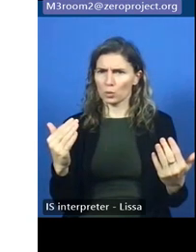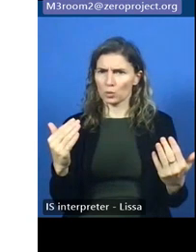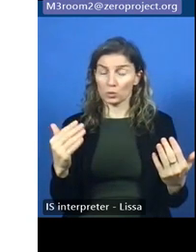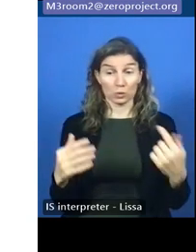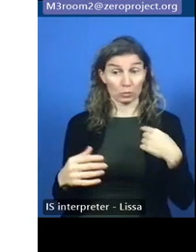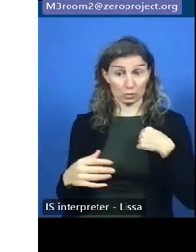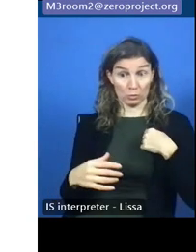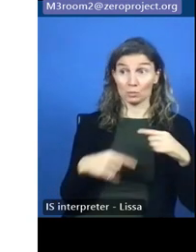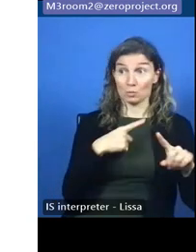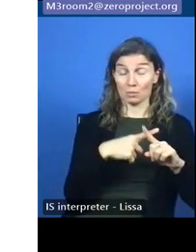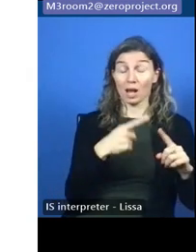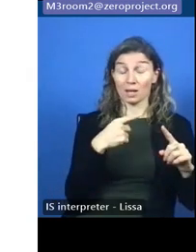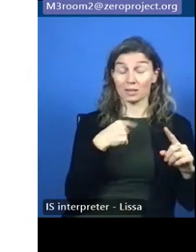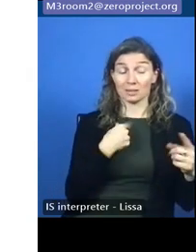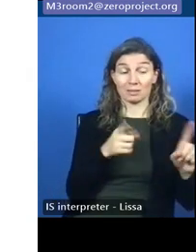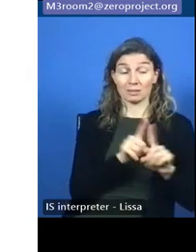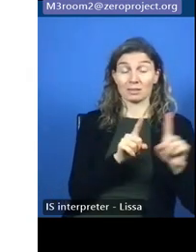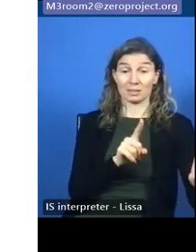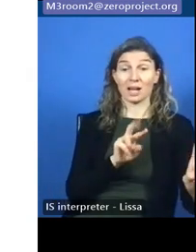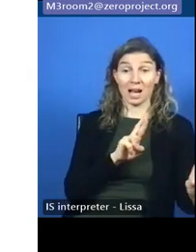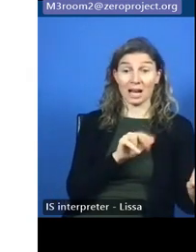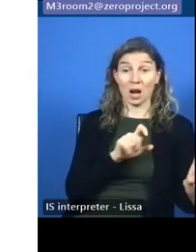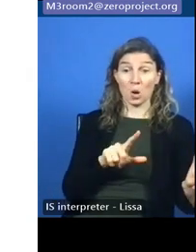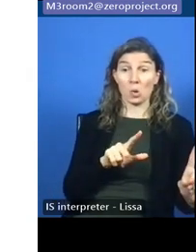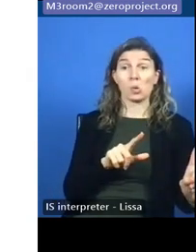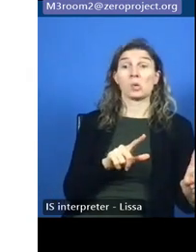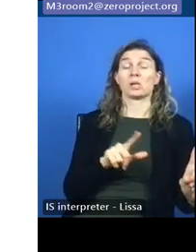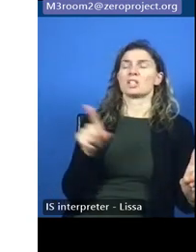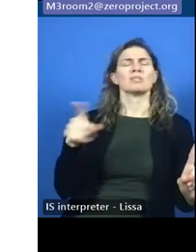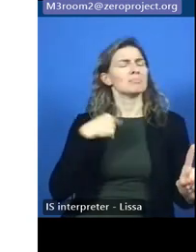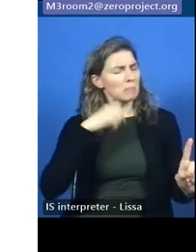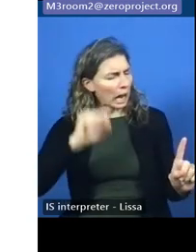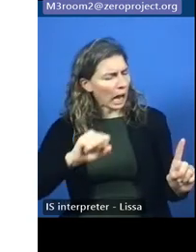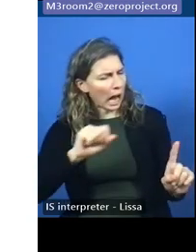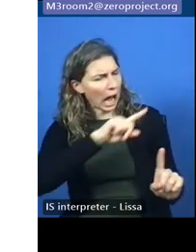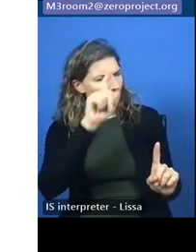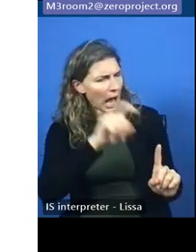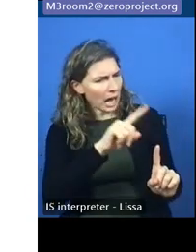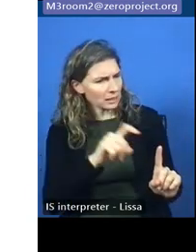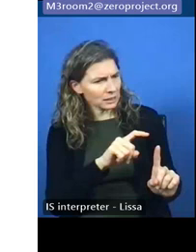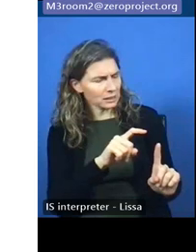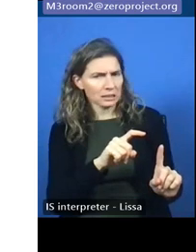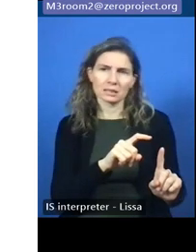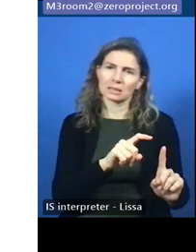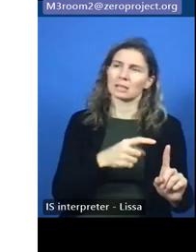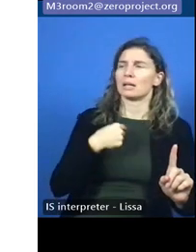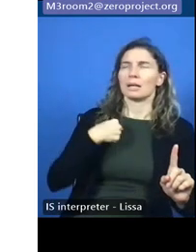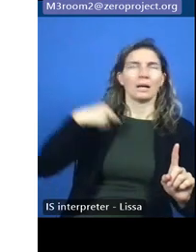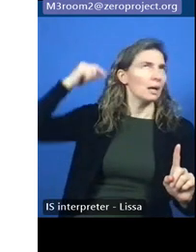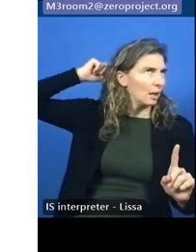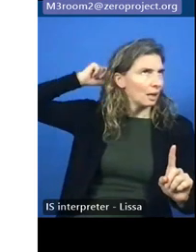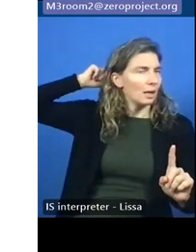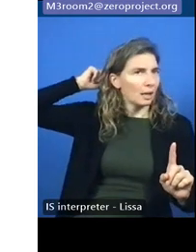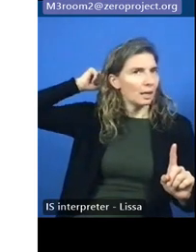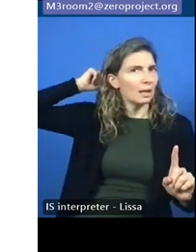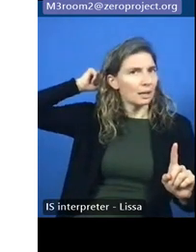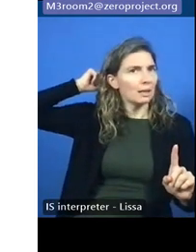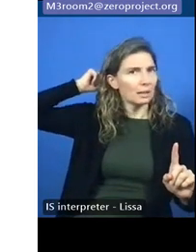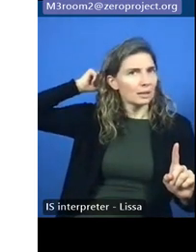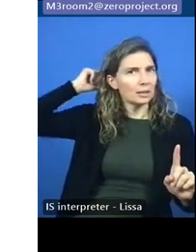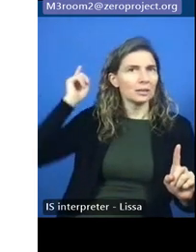in the audience as well, myself and other civil society colleagues, hearing what we already knew, that there's a